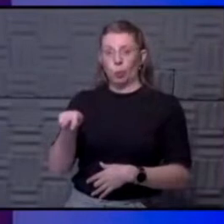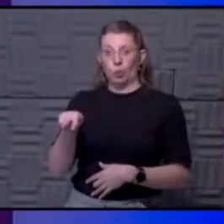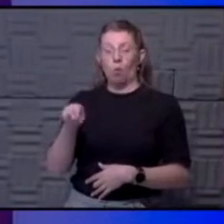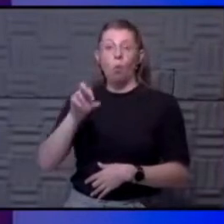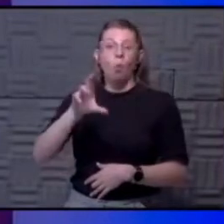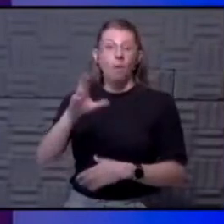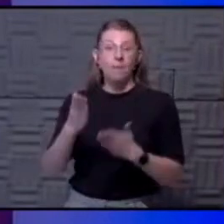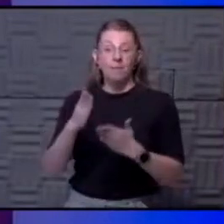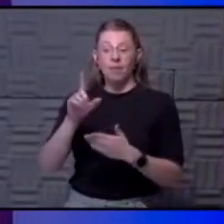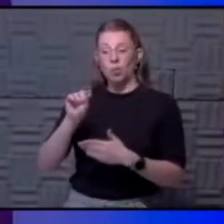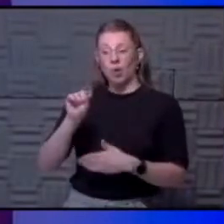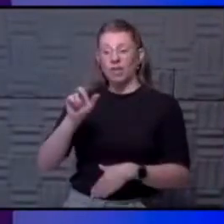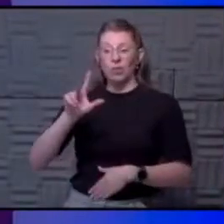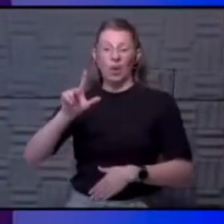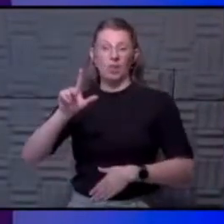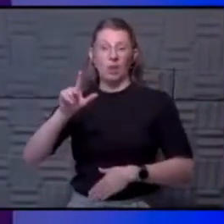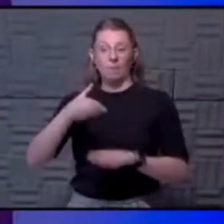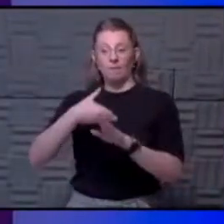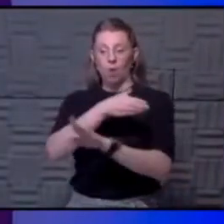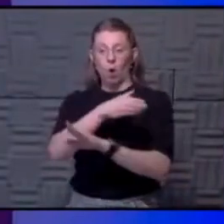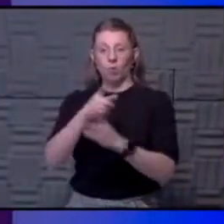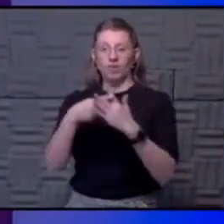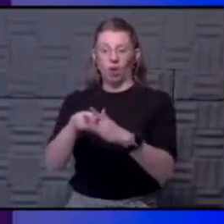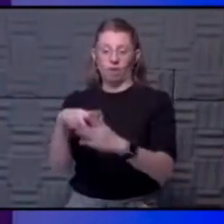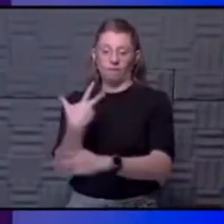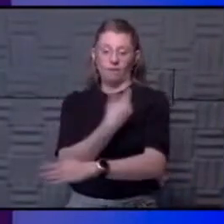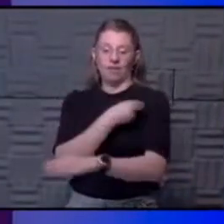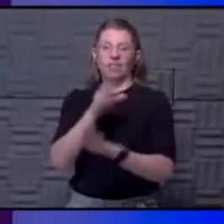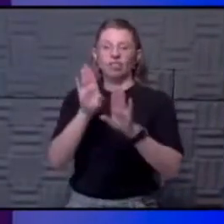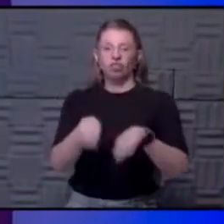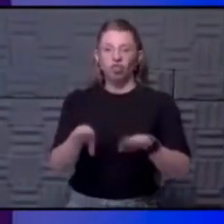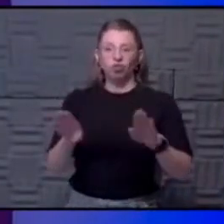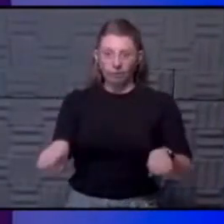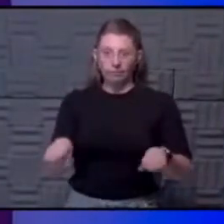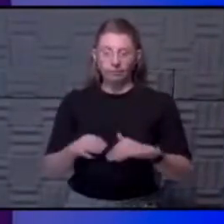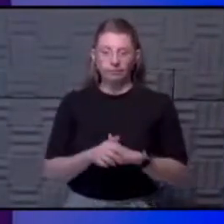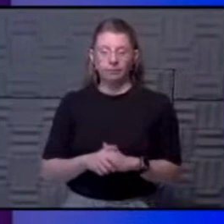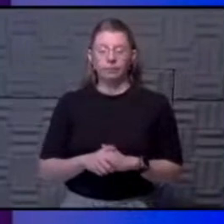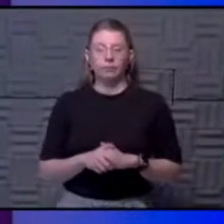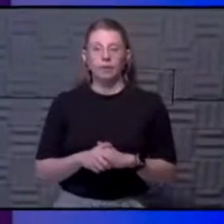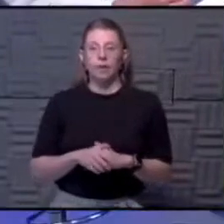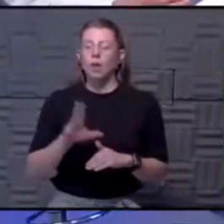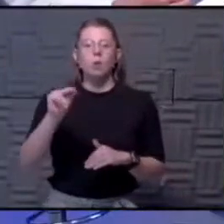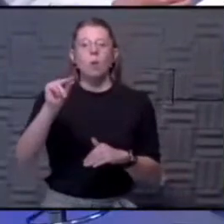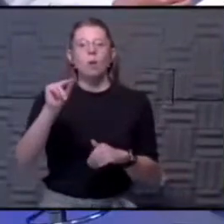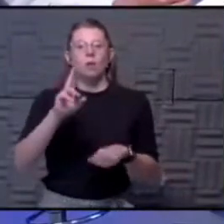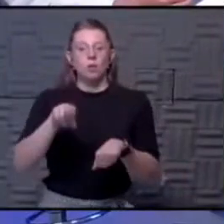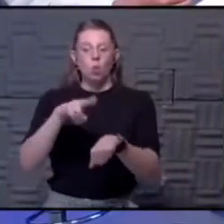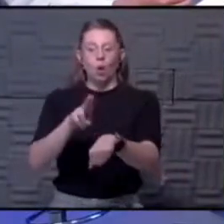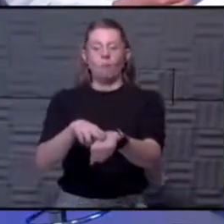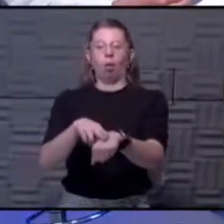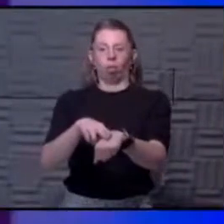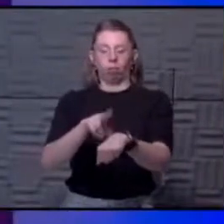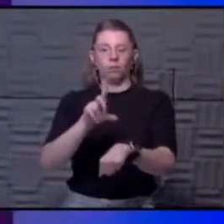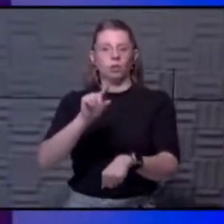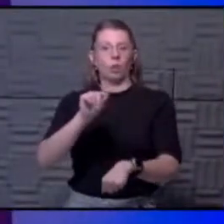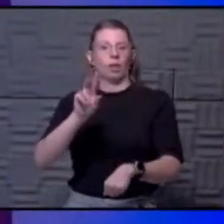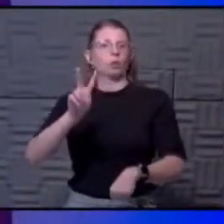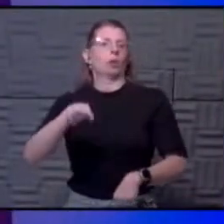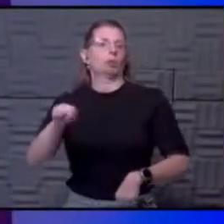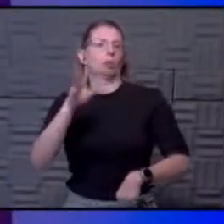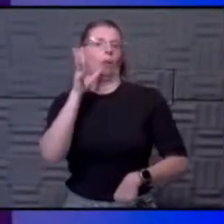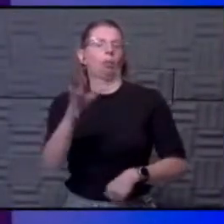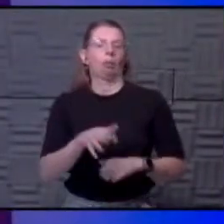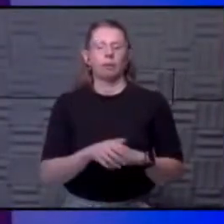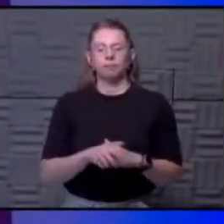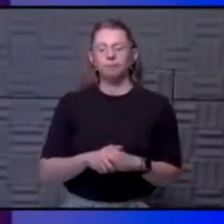or maybe even 2023 before we vaccinate children, before we get through all of our children. No, we're going to say it's normal by 2022. And